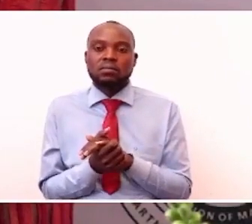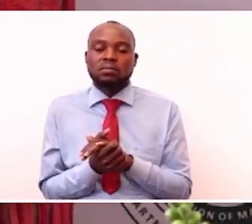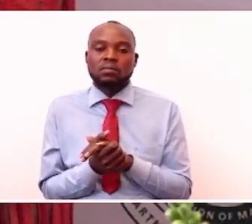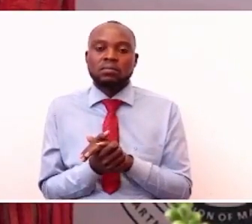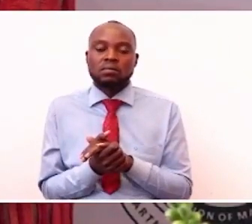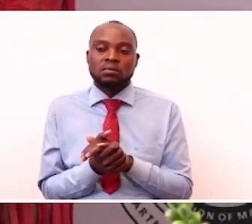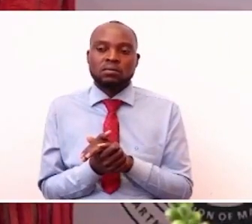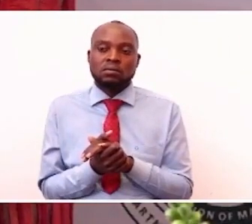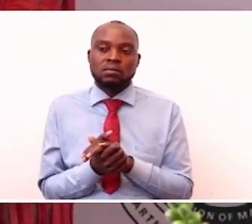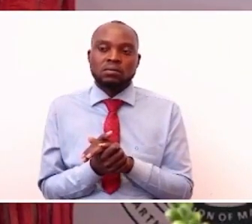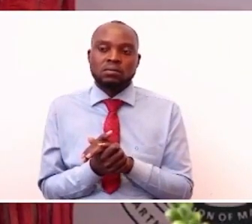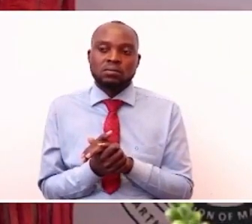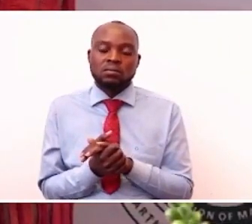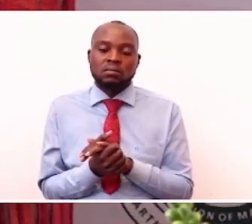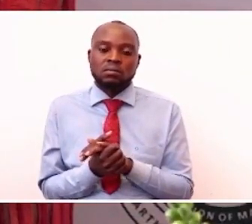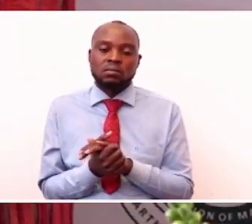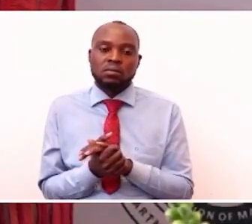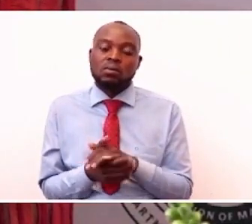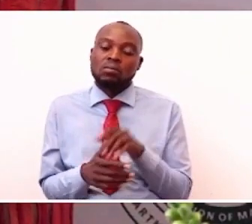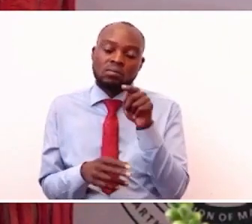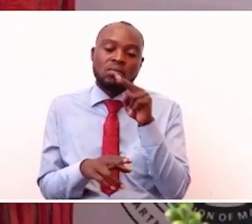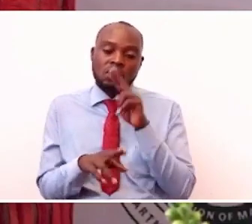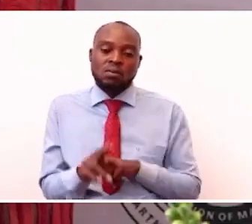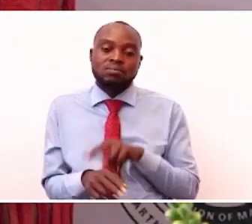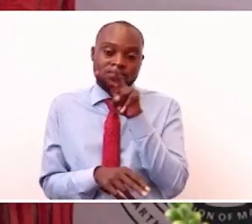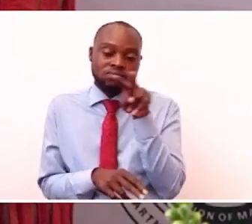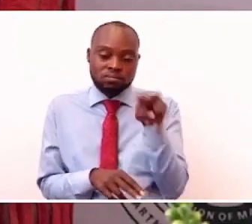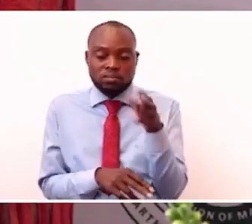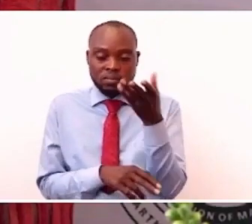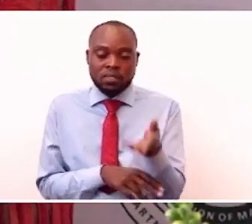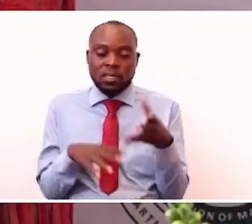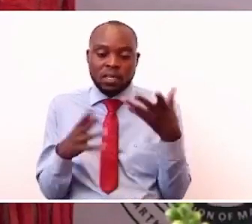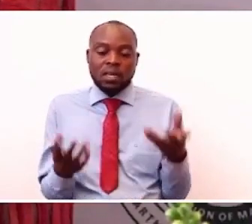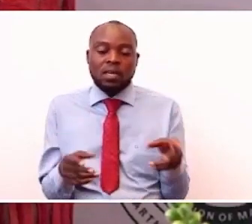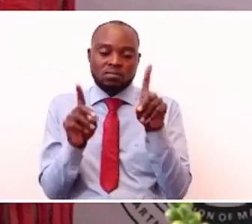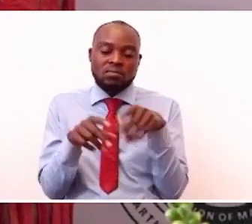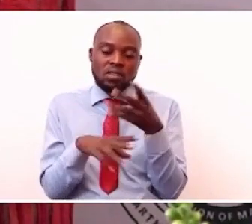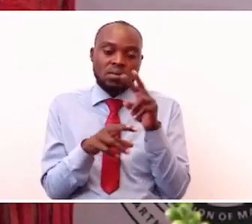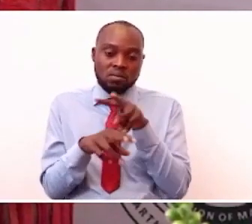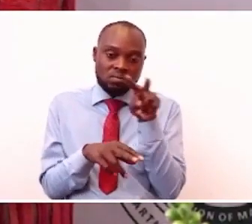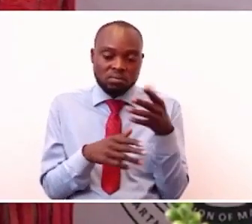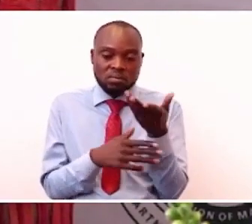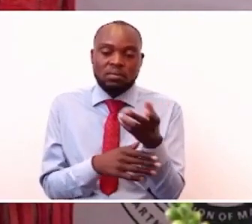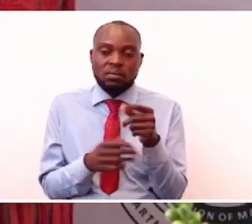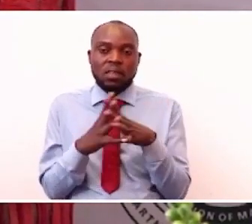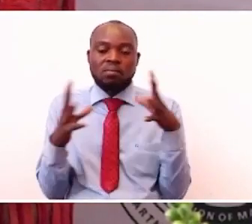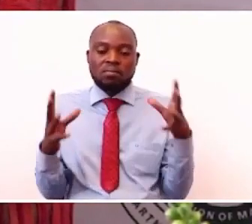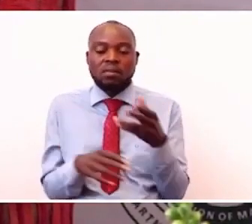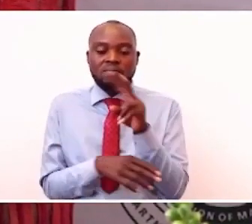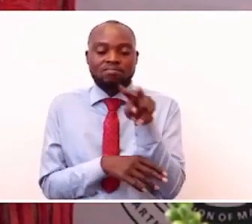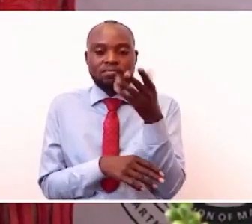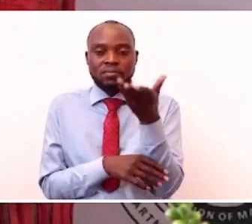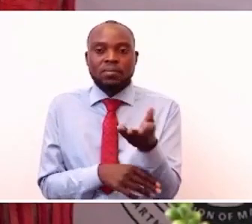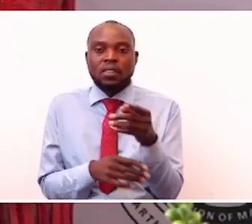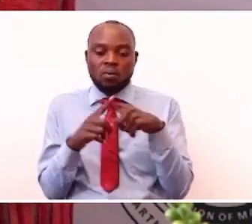just you being able to audit it as a regulator. And I think that is usually the biggest problem with regulators. The